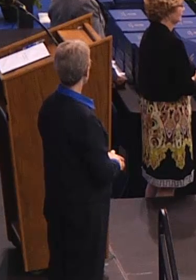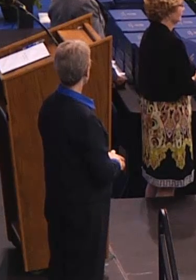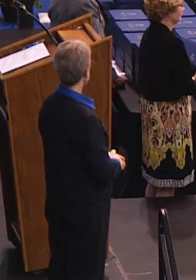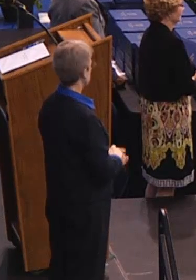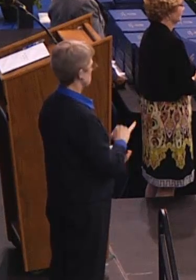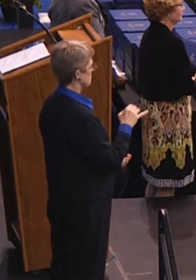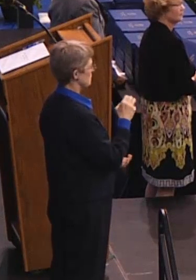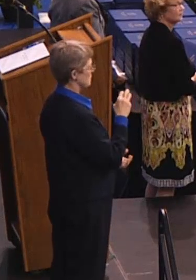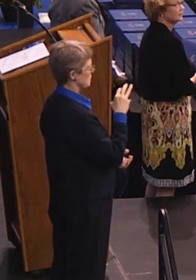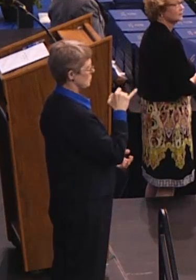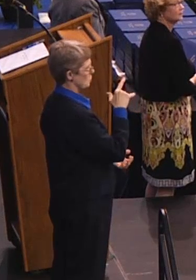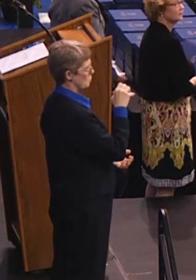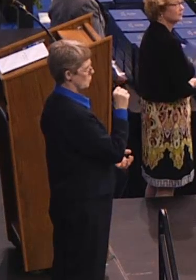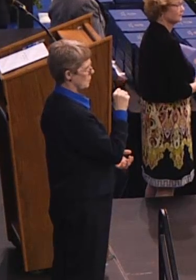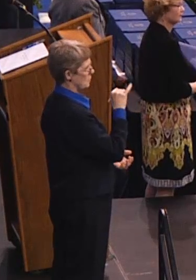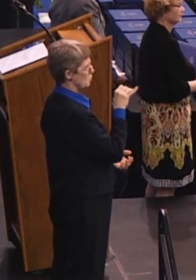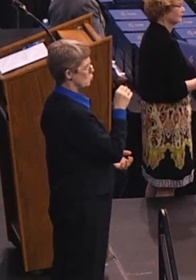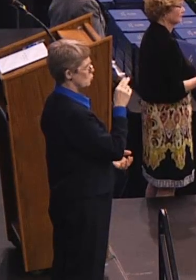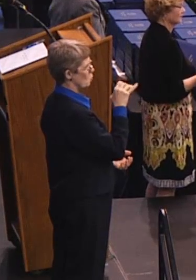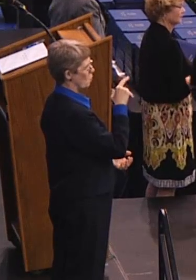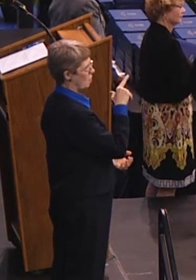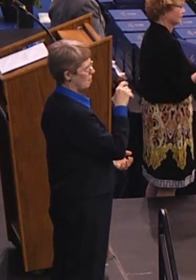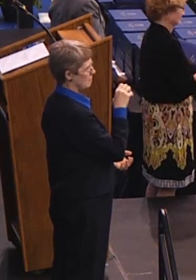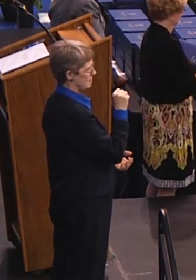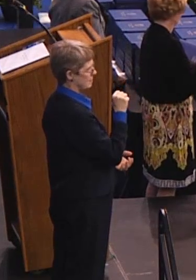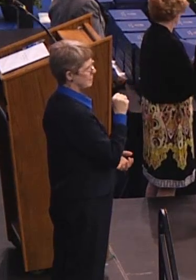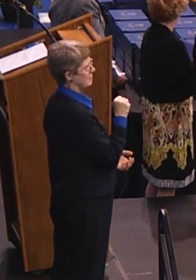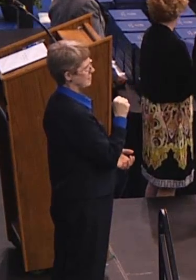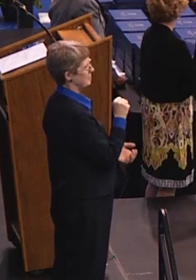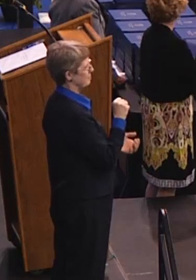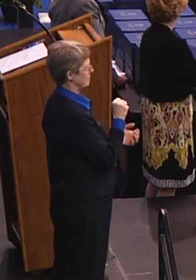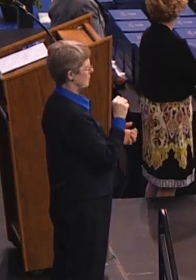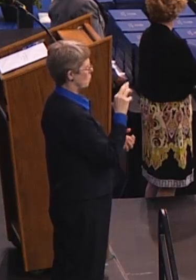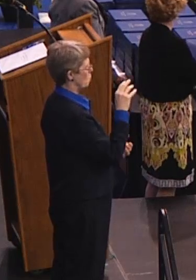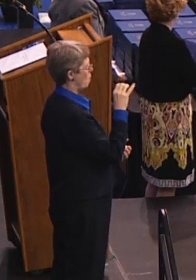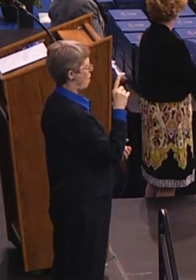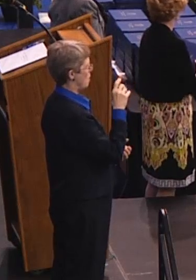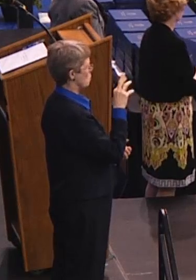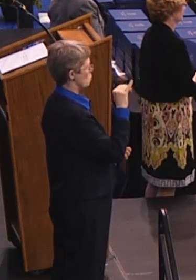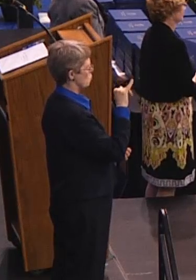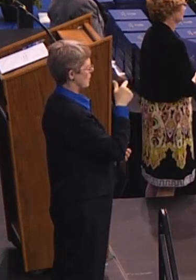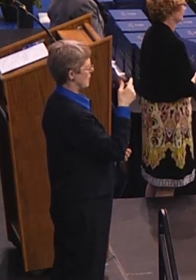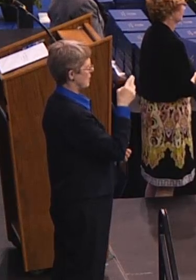Jules Leah Rodriguez, General Studies, cum laude.